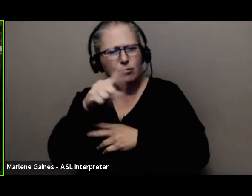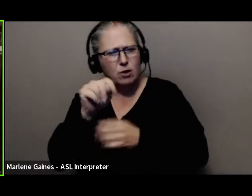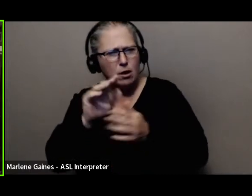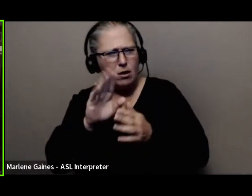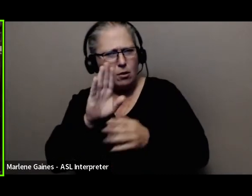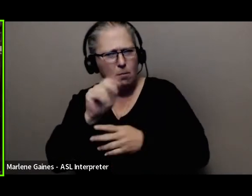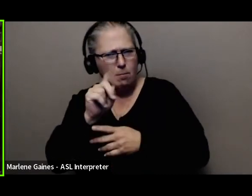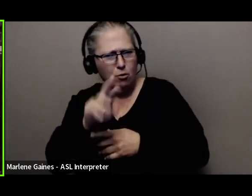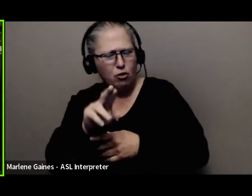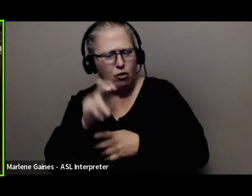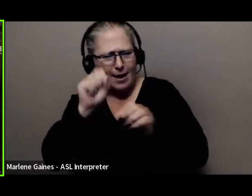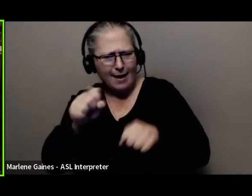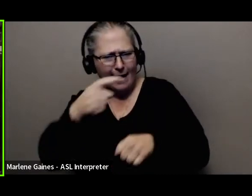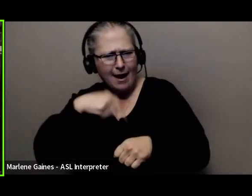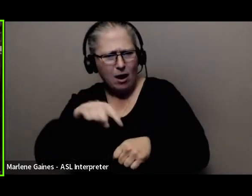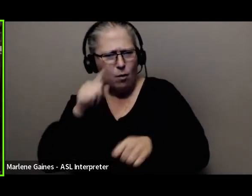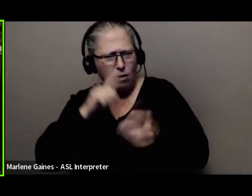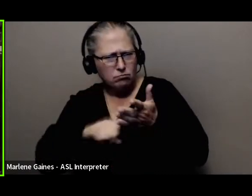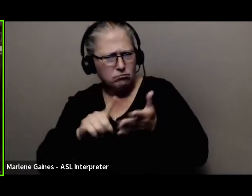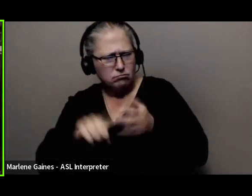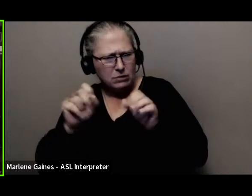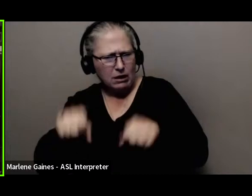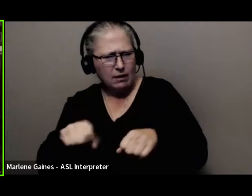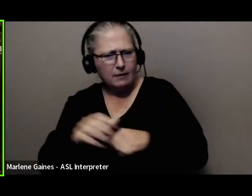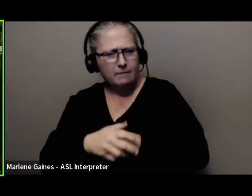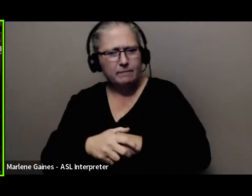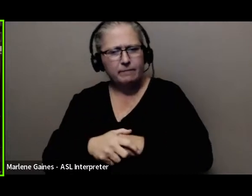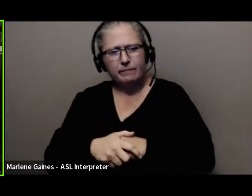we look into this?